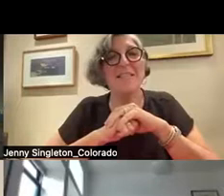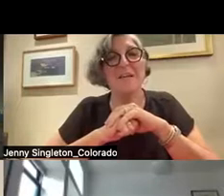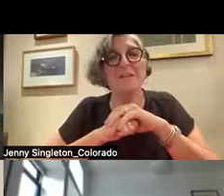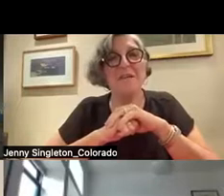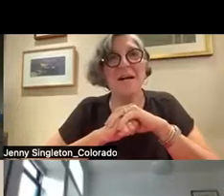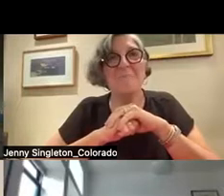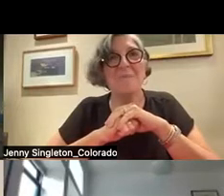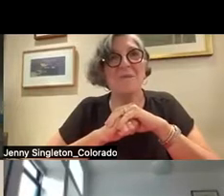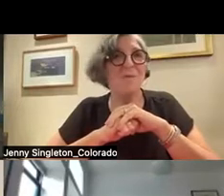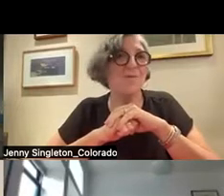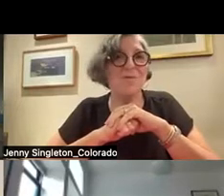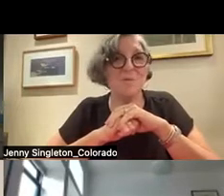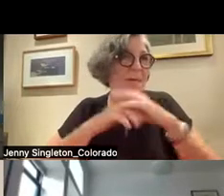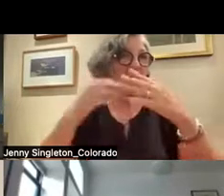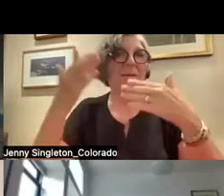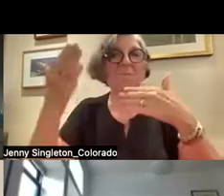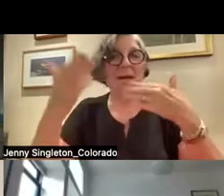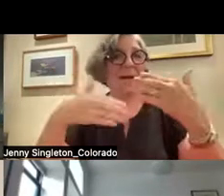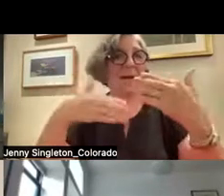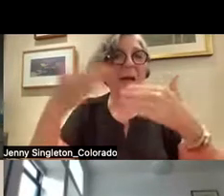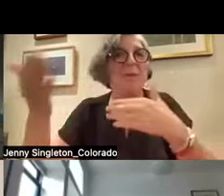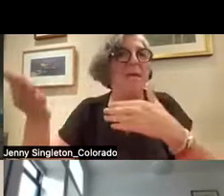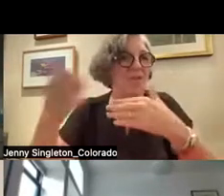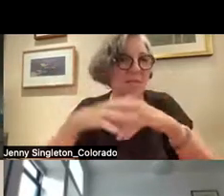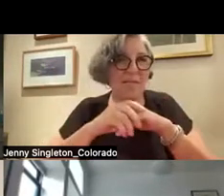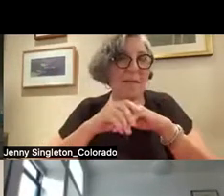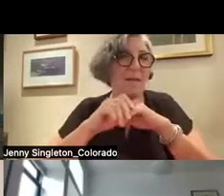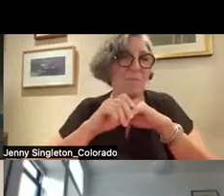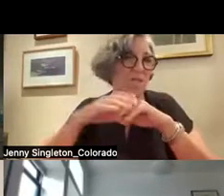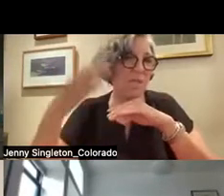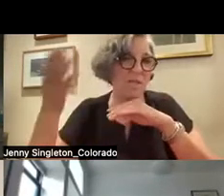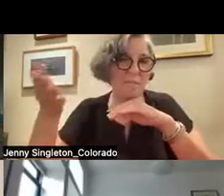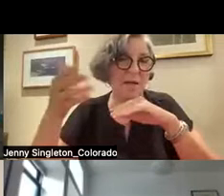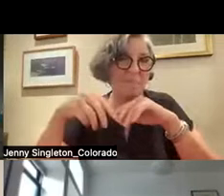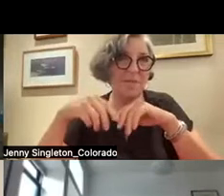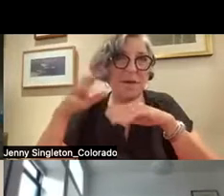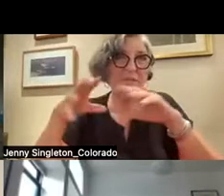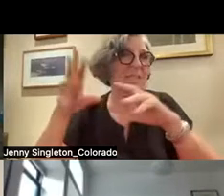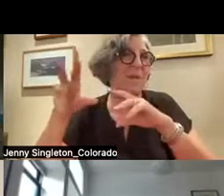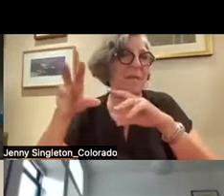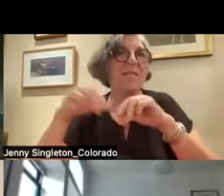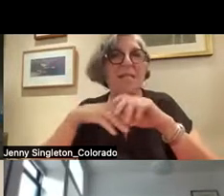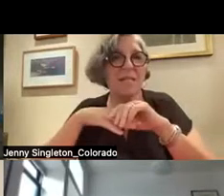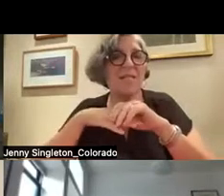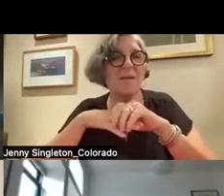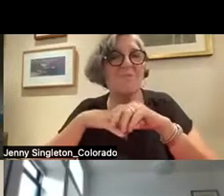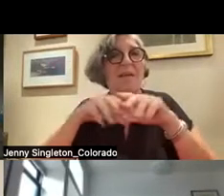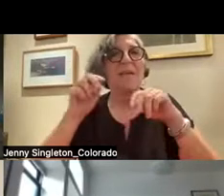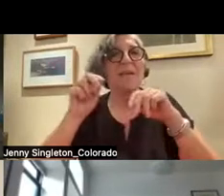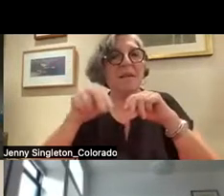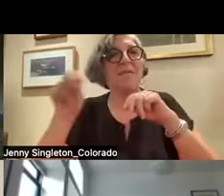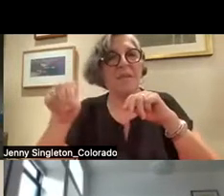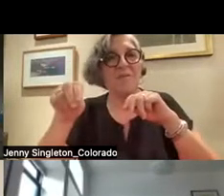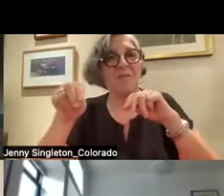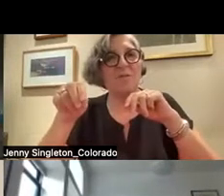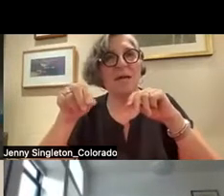And so, so those could be applications that especially, so I've done some case studies of